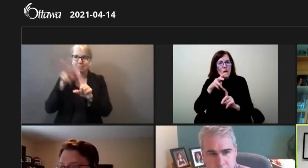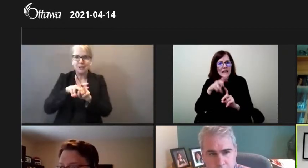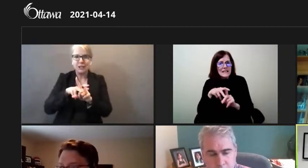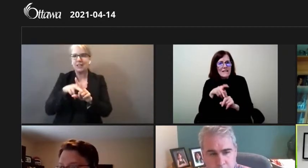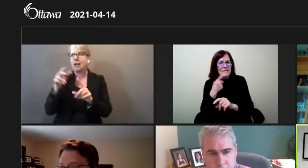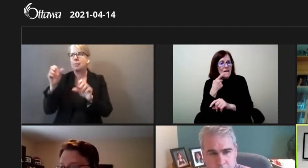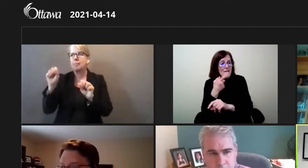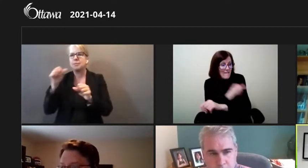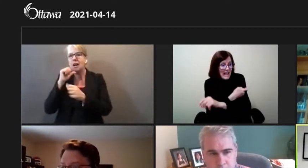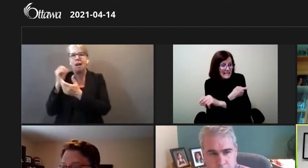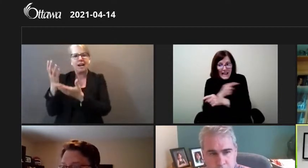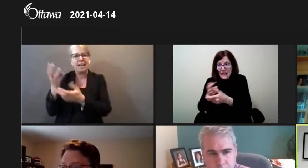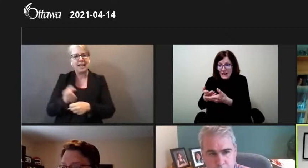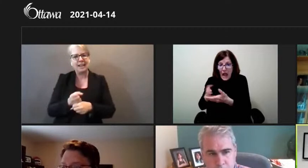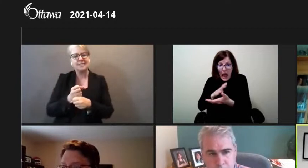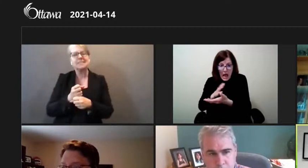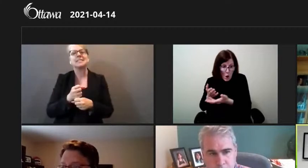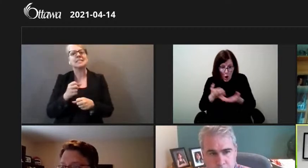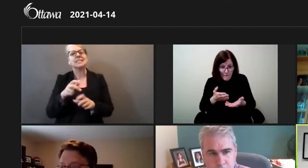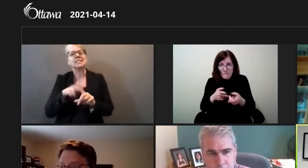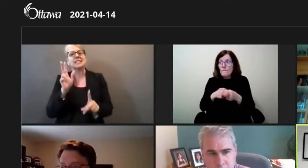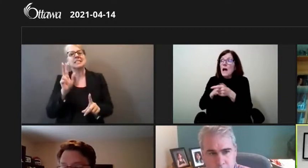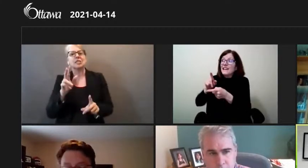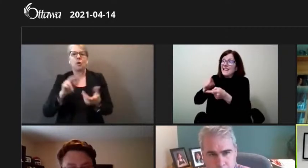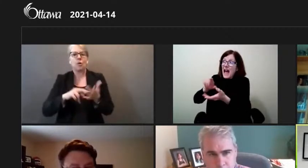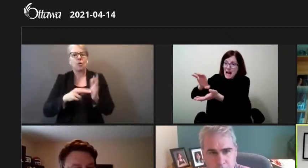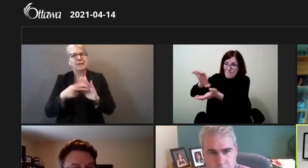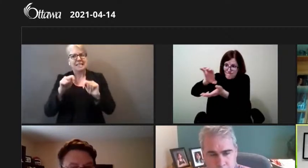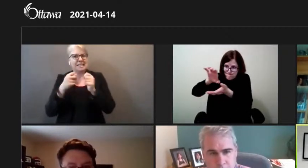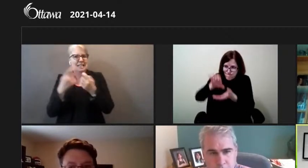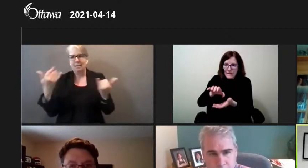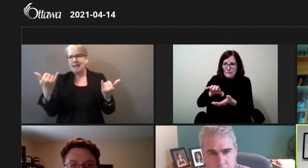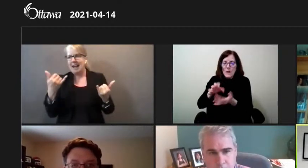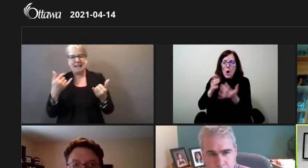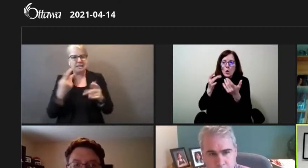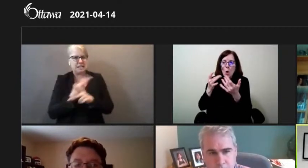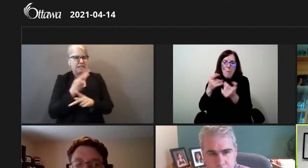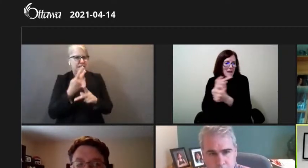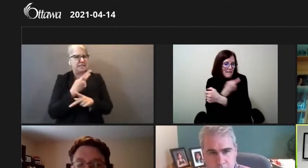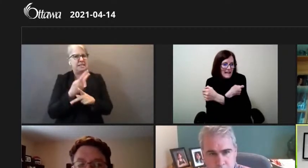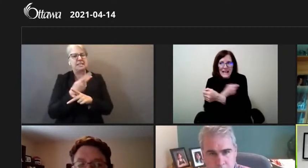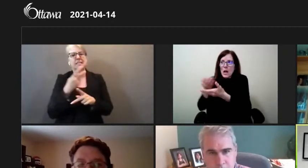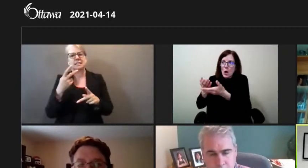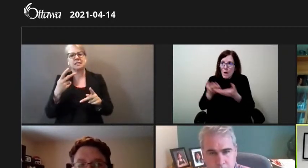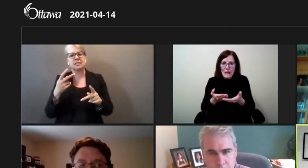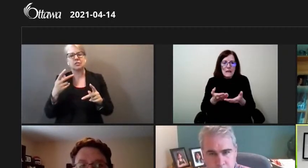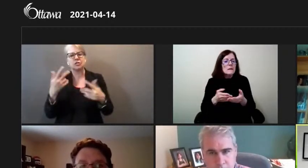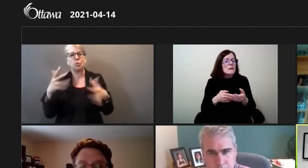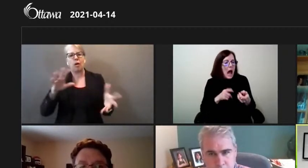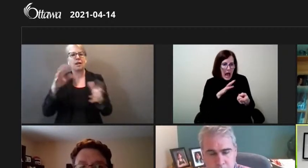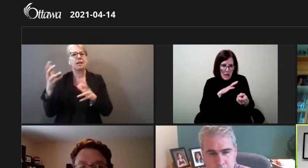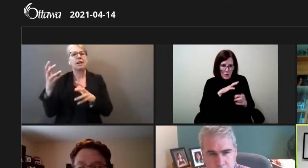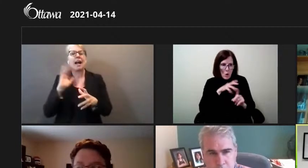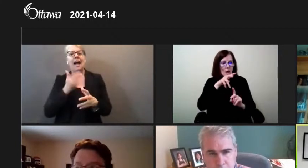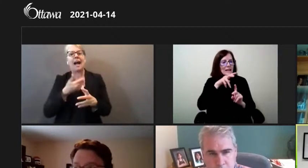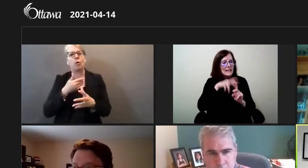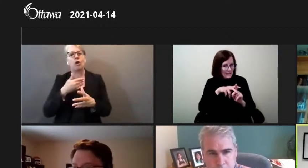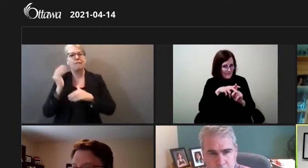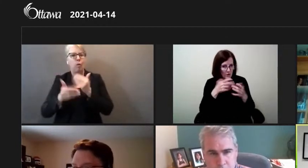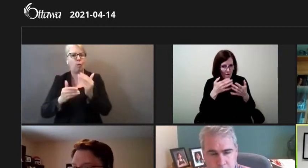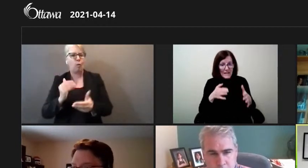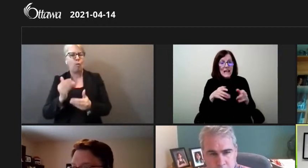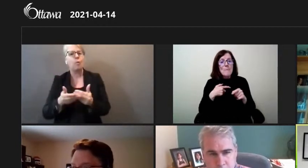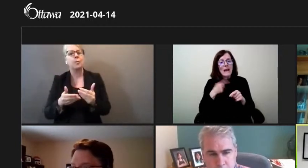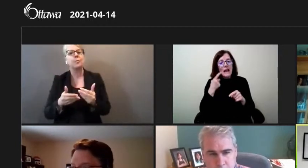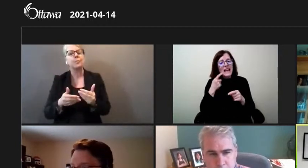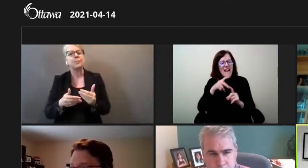as we speak, is scrambling is not the right word, but is working extremely hard to try not to disrupt our flow. And so,